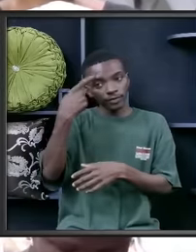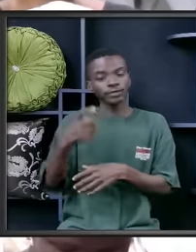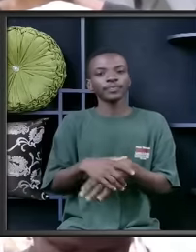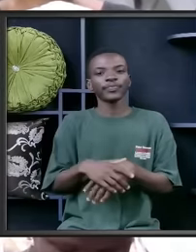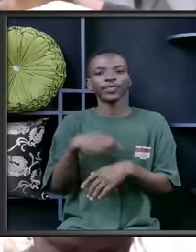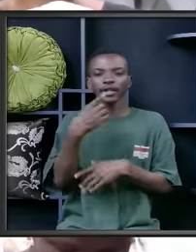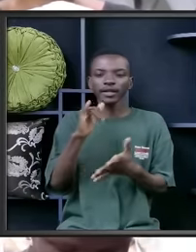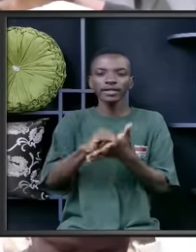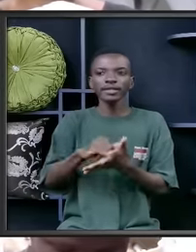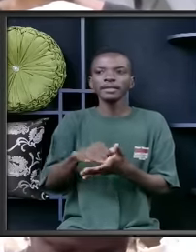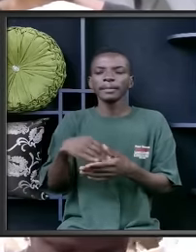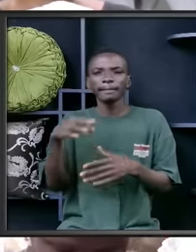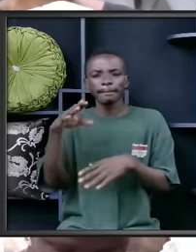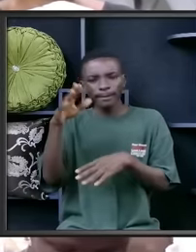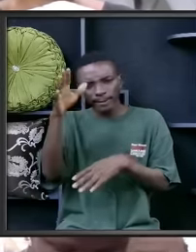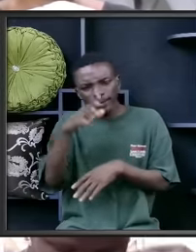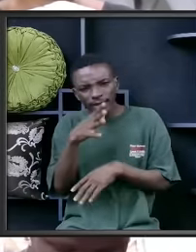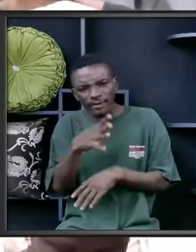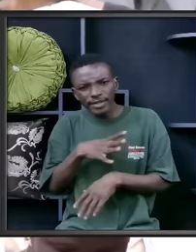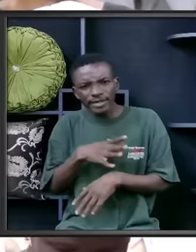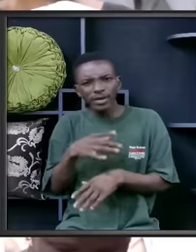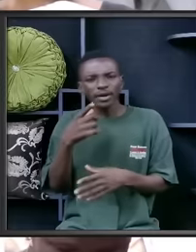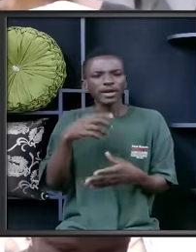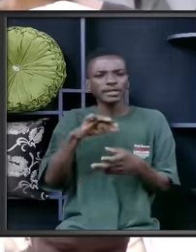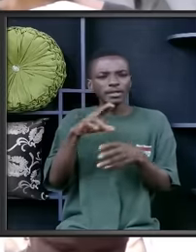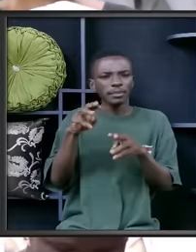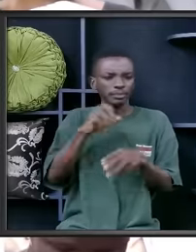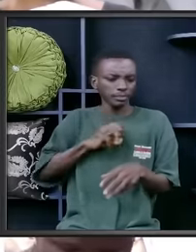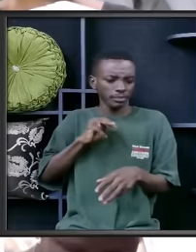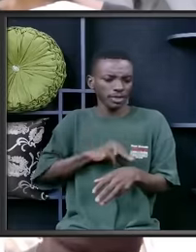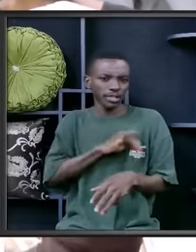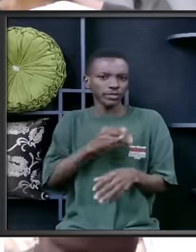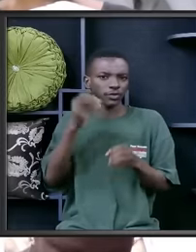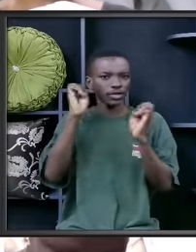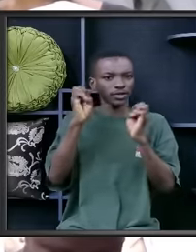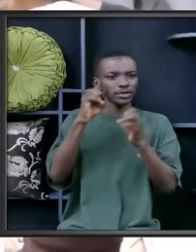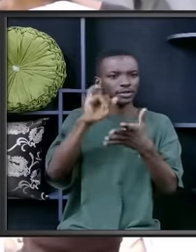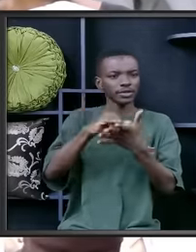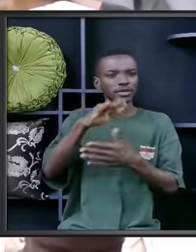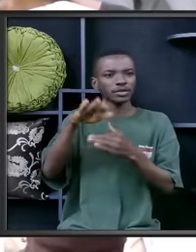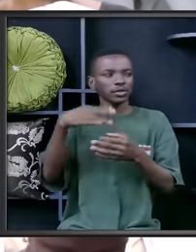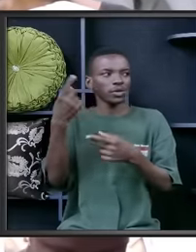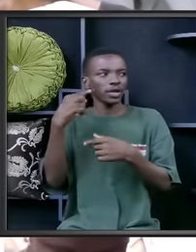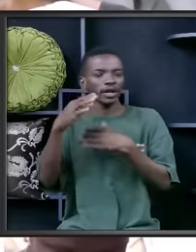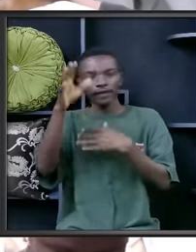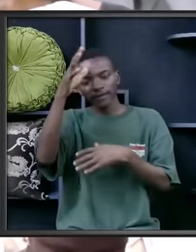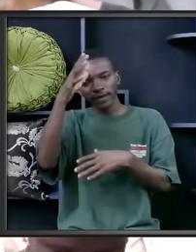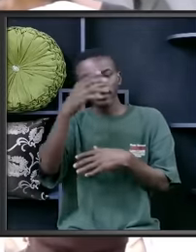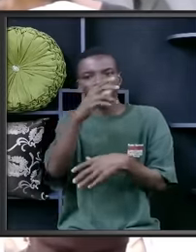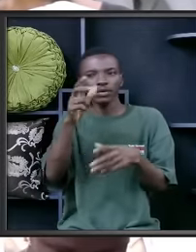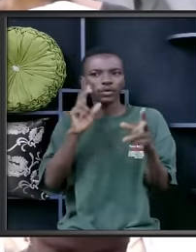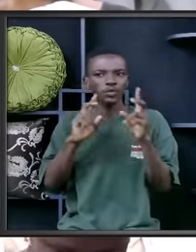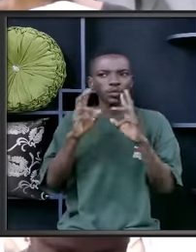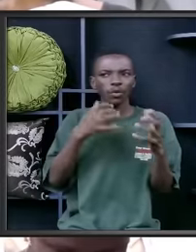Now he tell me, say, madam, I don't know what, as a minister for education. That was why my father was crying. So even as a minister